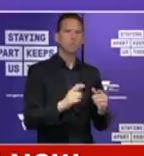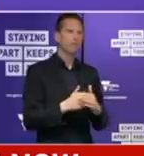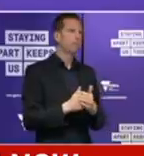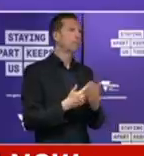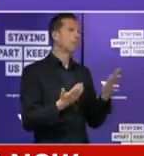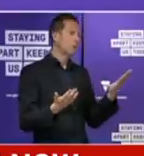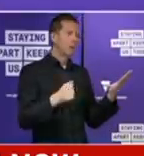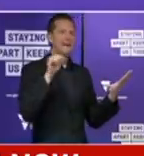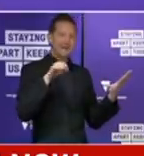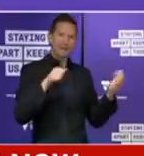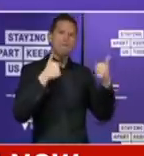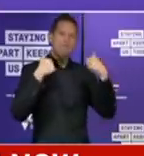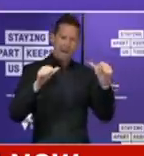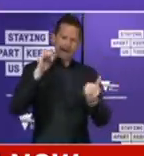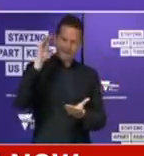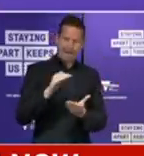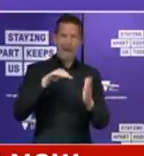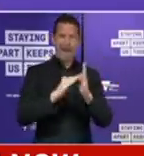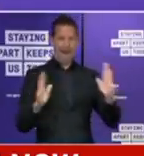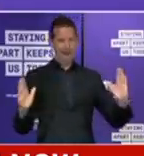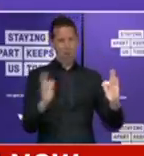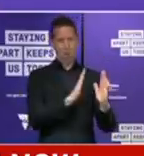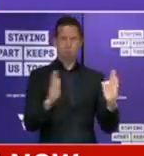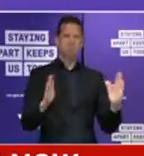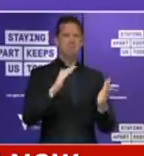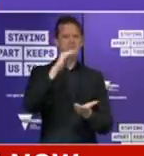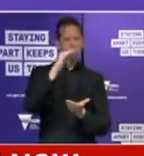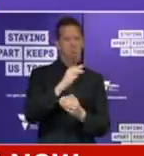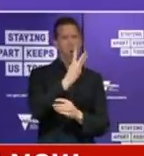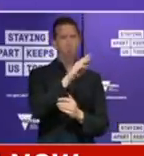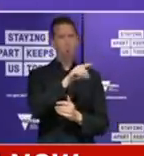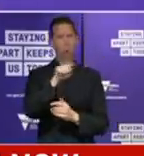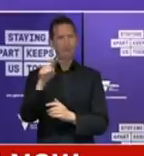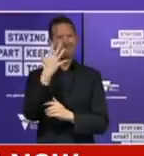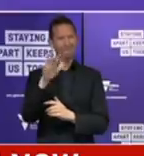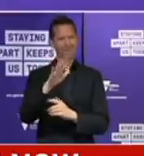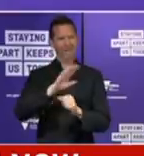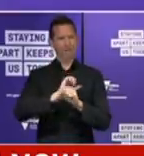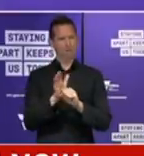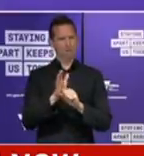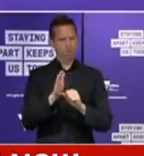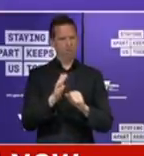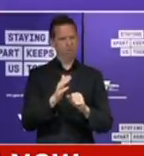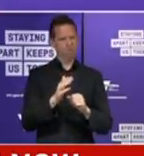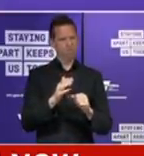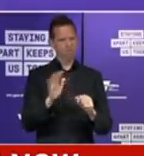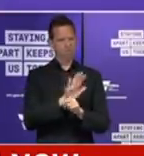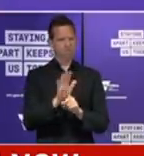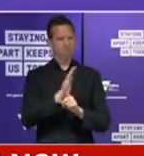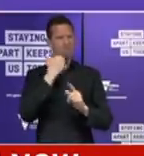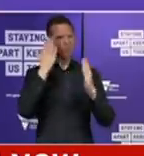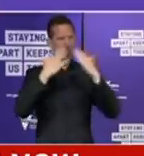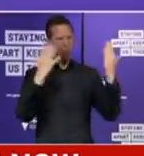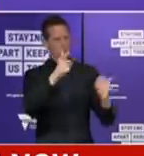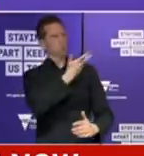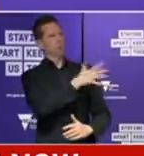we are in that 30 to 50 band should be a point of pride, absolutely. But we are making an assessment, not